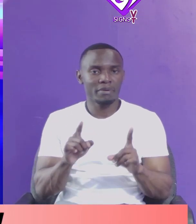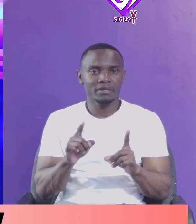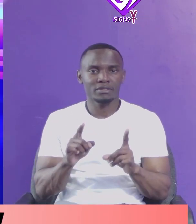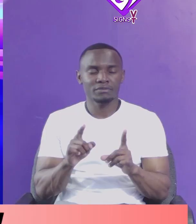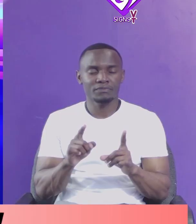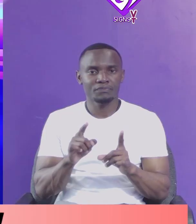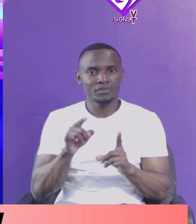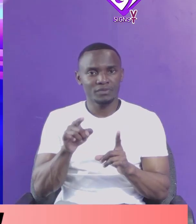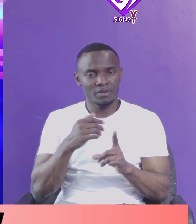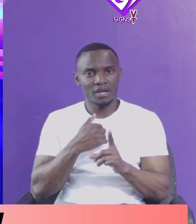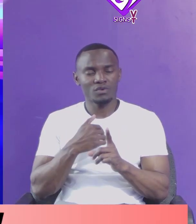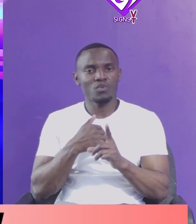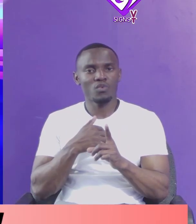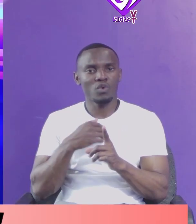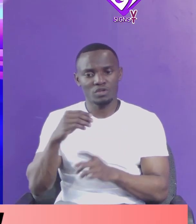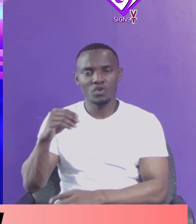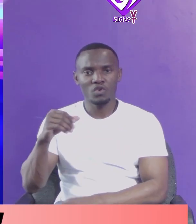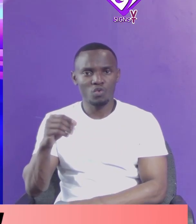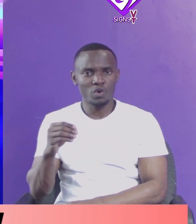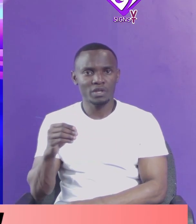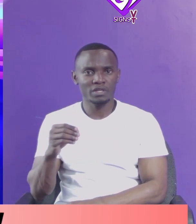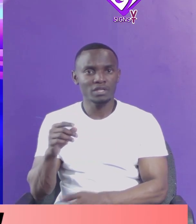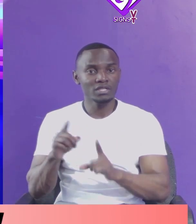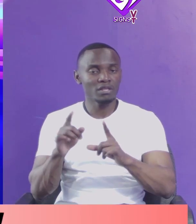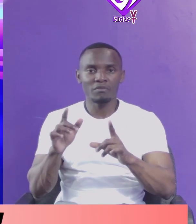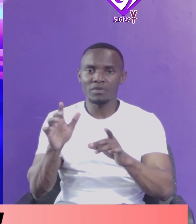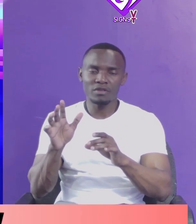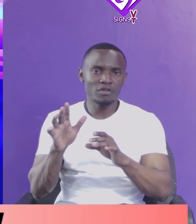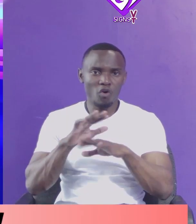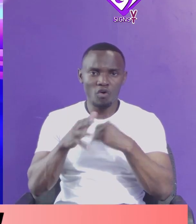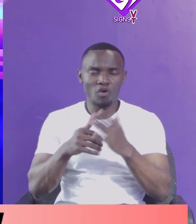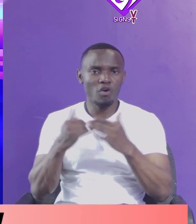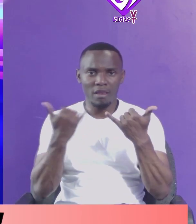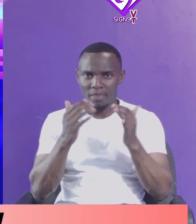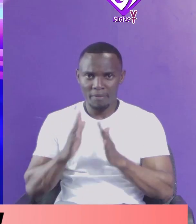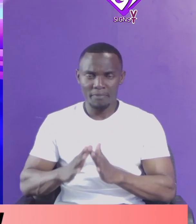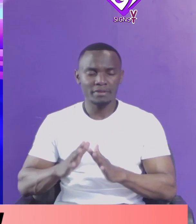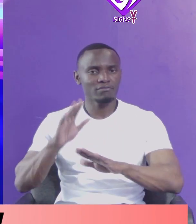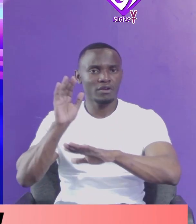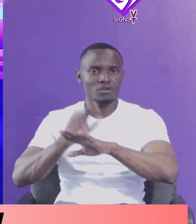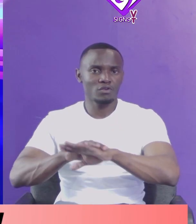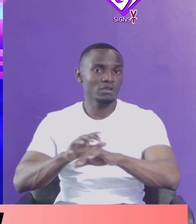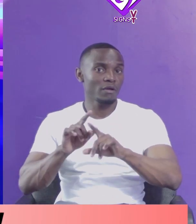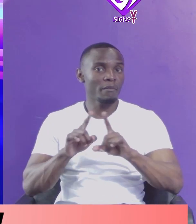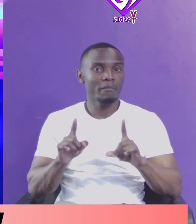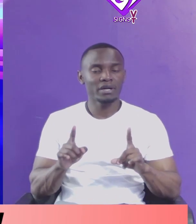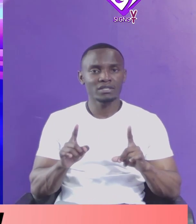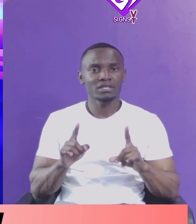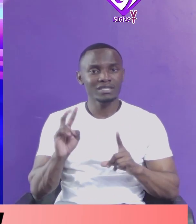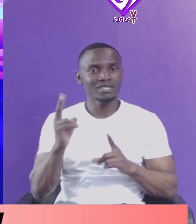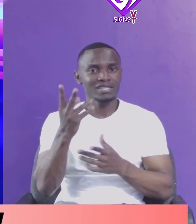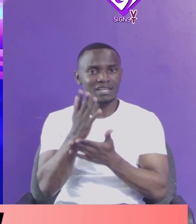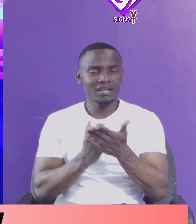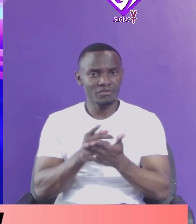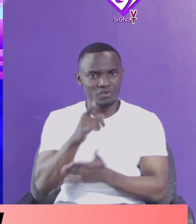quality. Yeah. You talk about people like Olise, Kimmich, the entire squad they actually have is really good. Right. But looking to second half, you remember there's